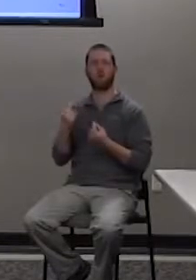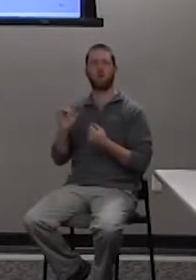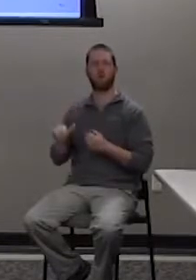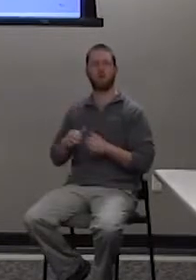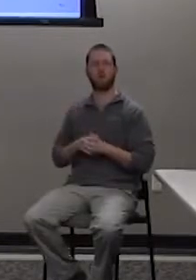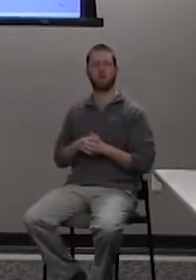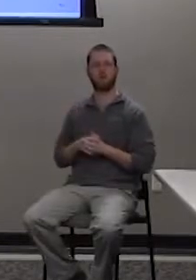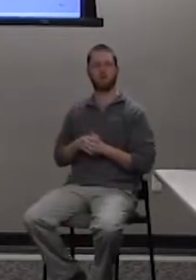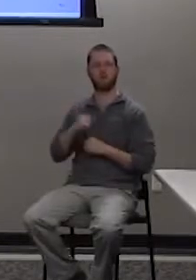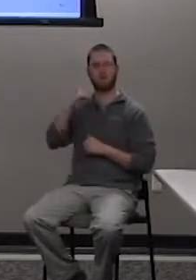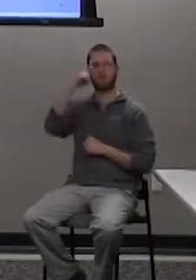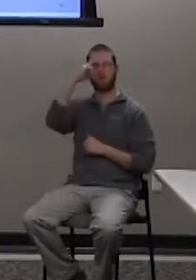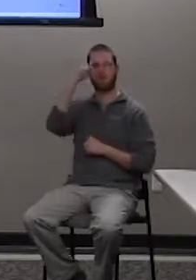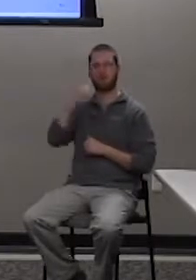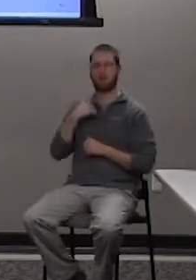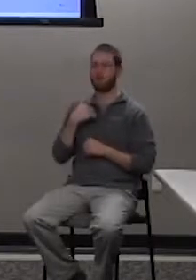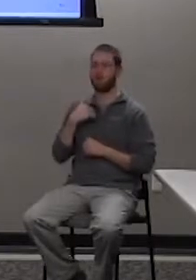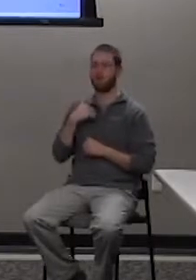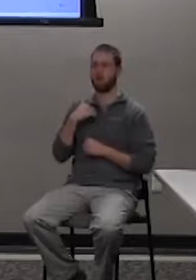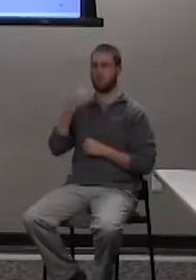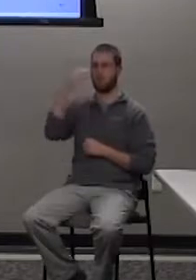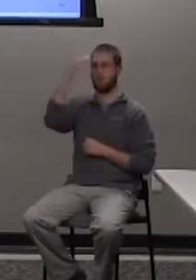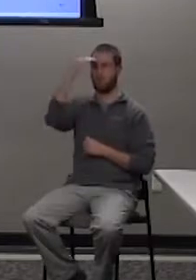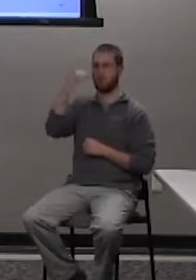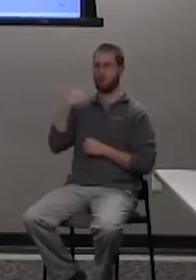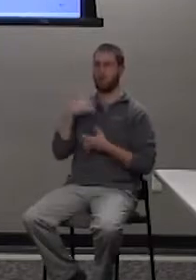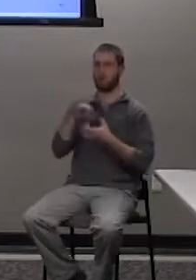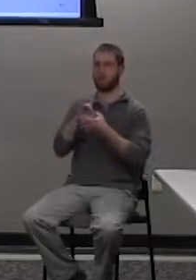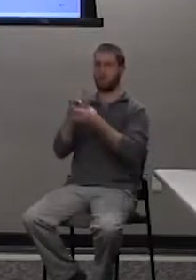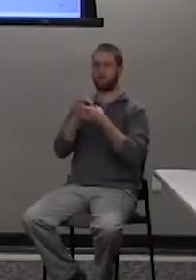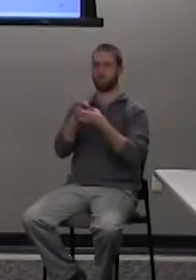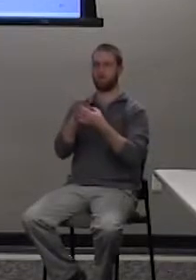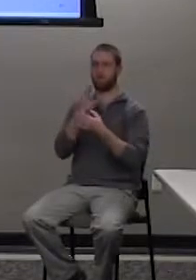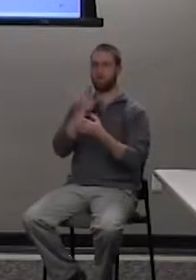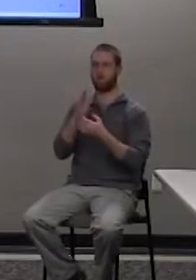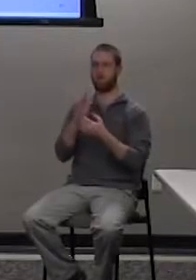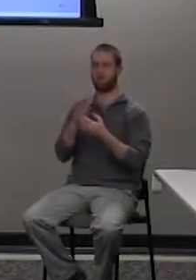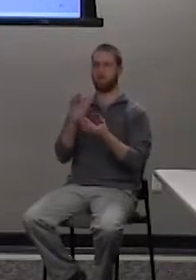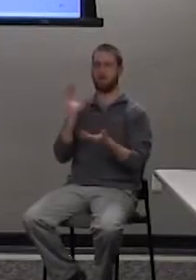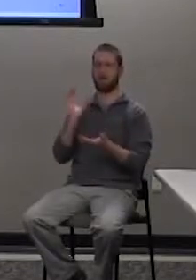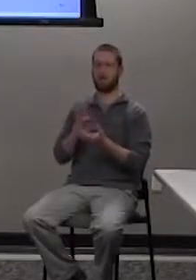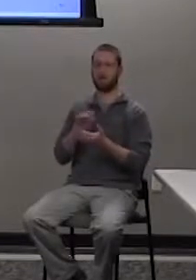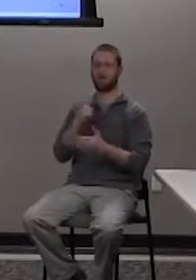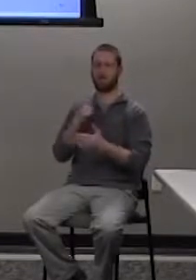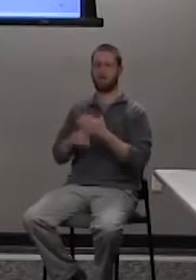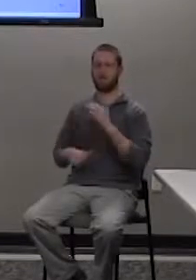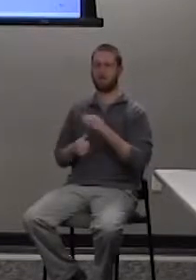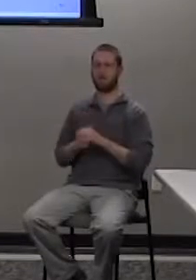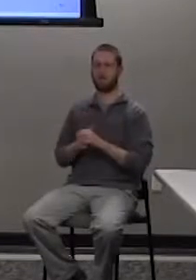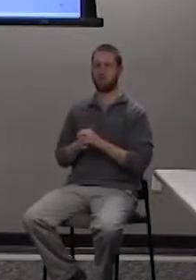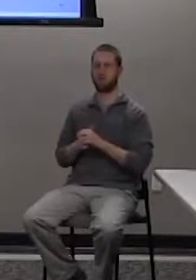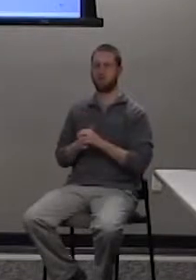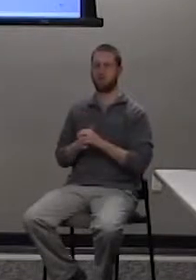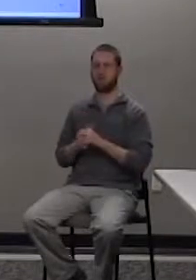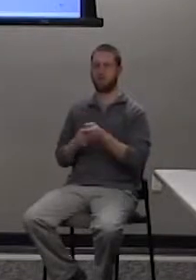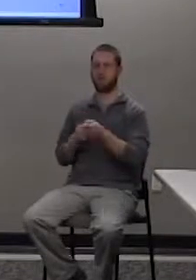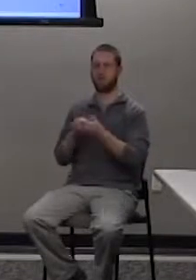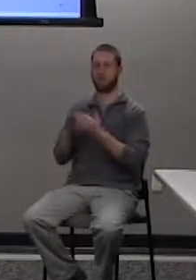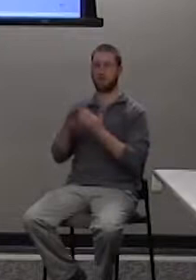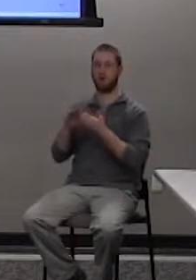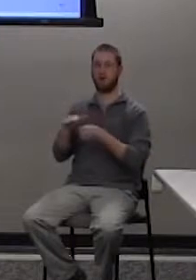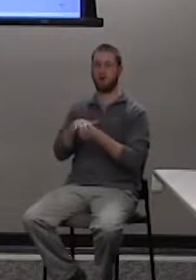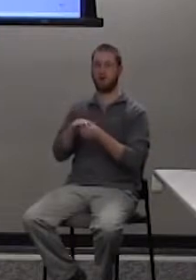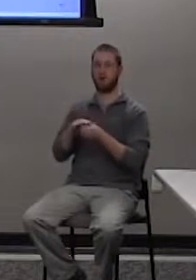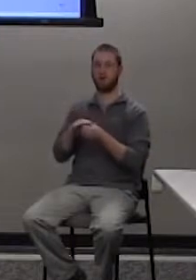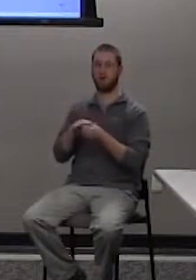that? Because I guarantee you, he has connections that will help mitigate some of that cost. Local government only has about